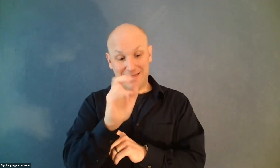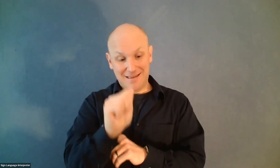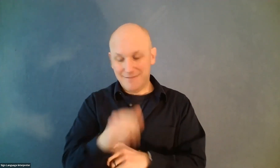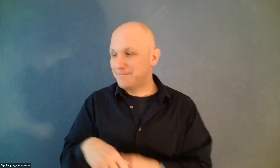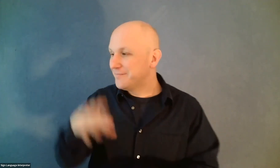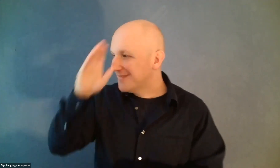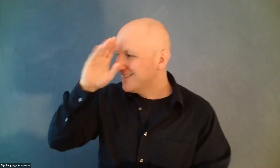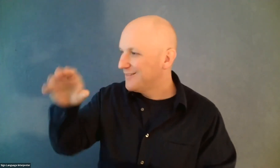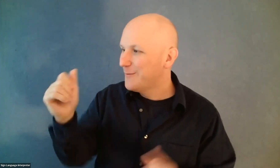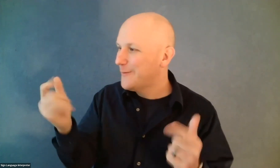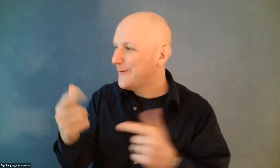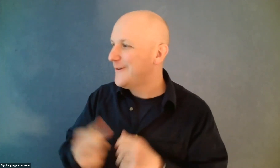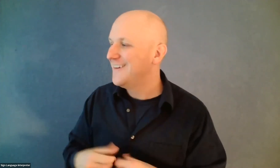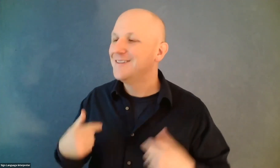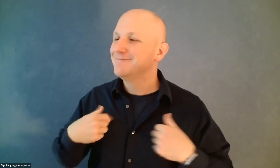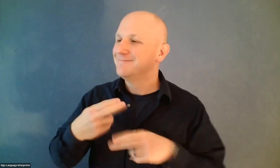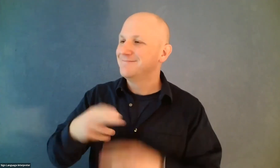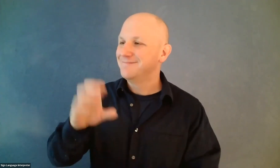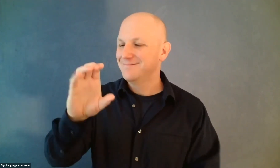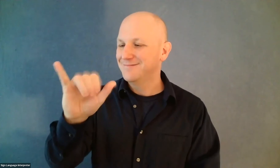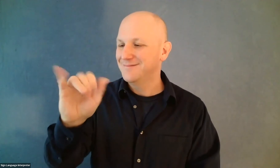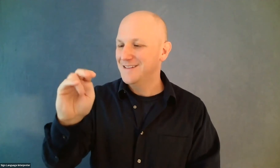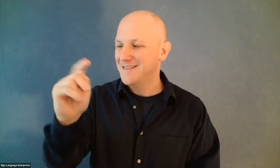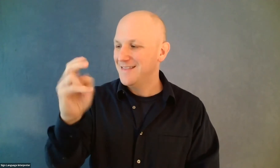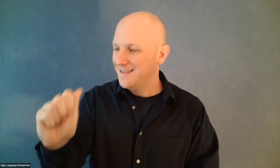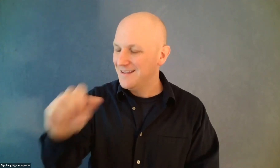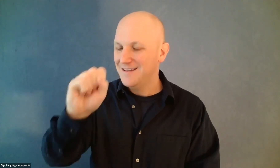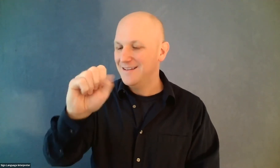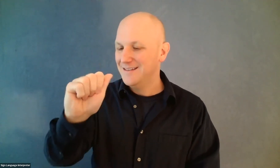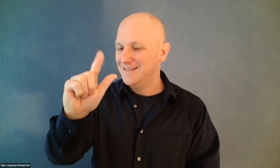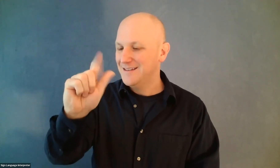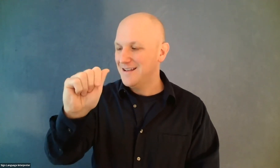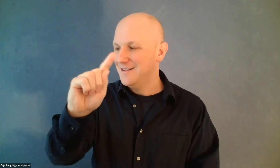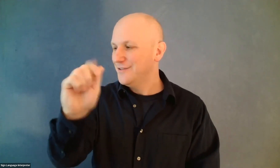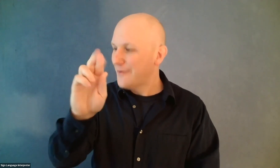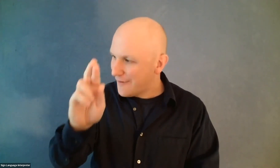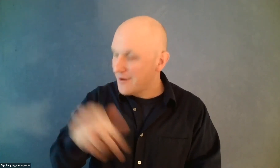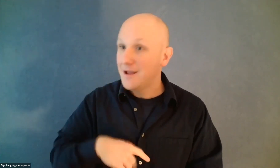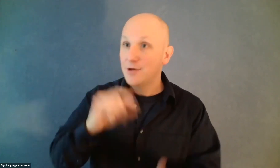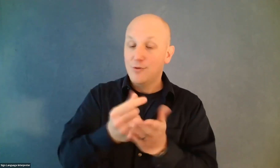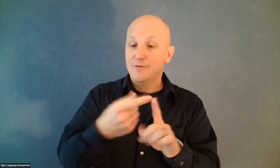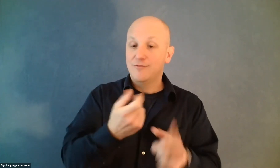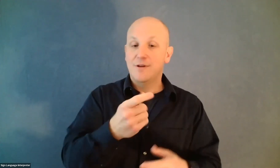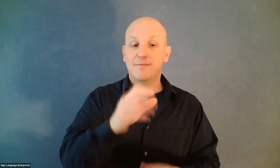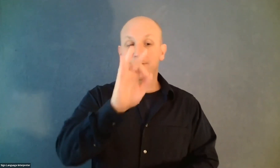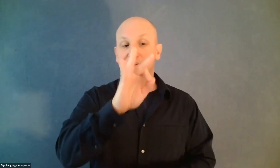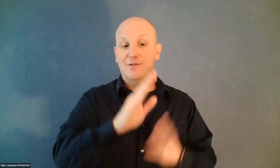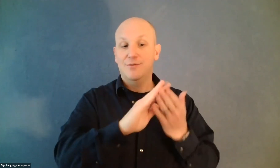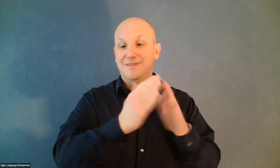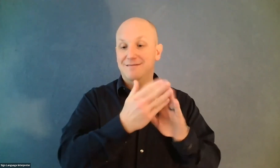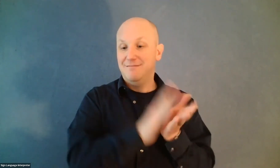Hello, everyone. My name is Cynthia Salazar. I graduated from Fresno City College in spring